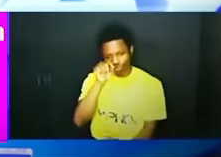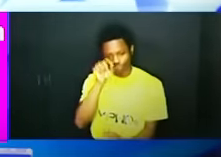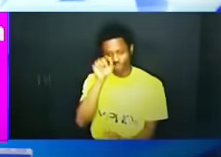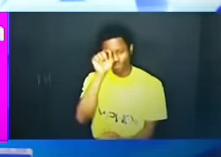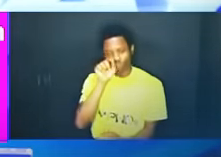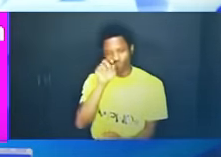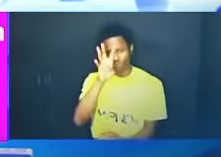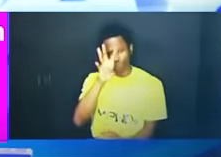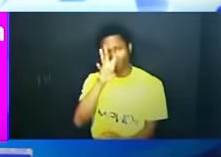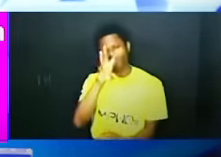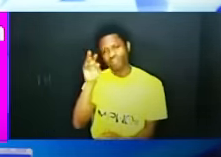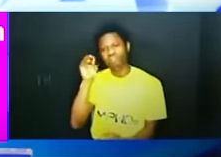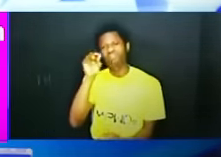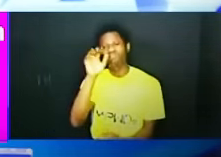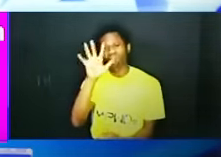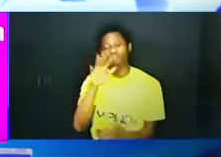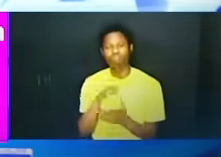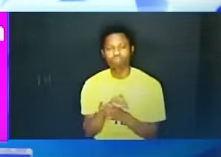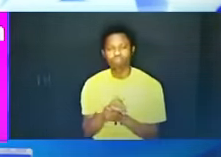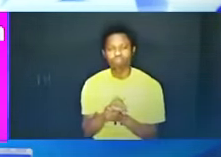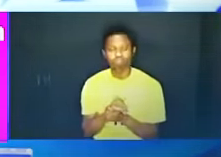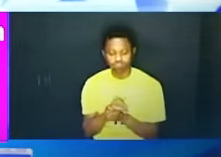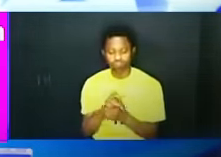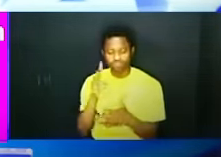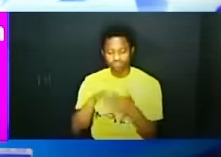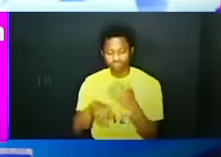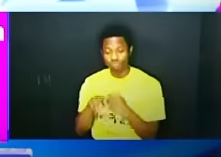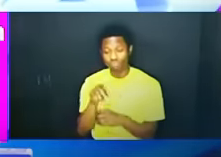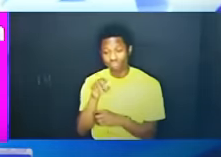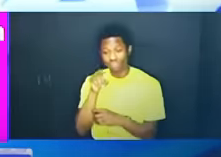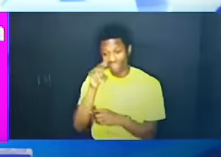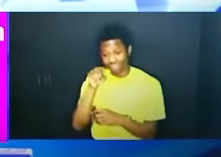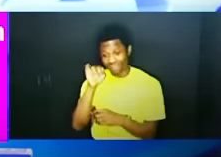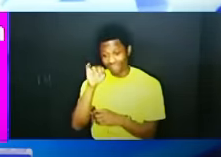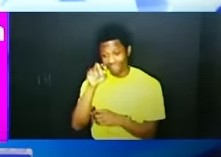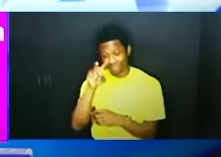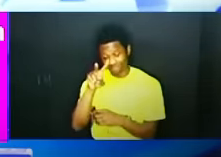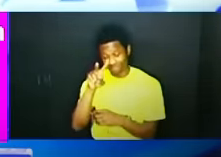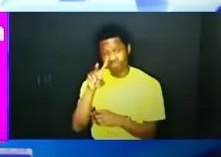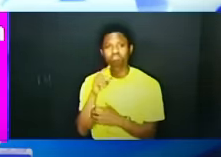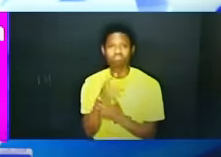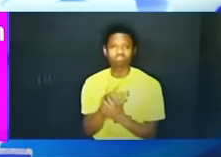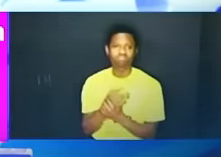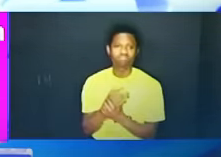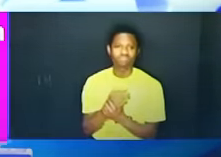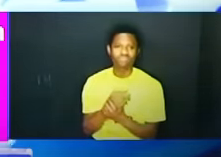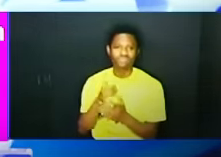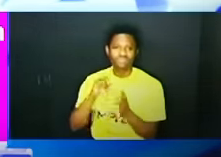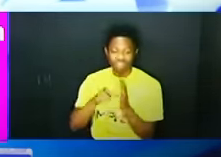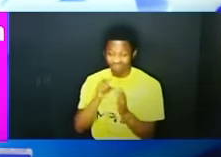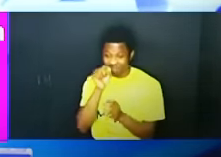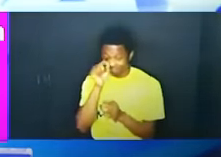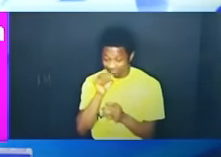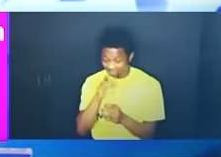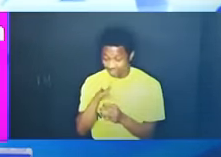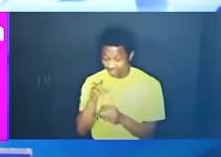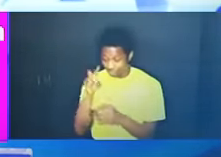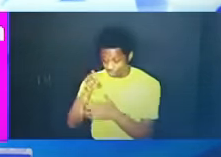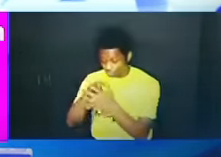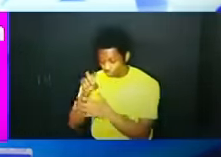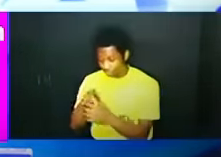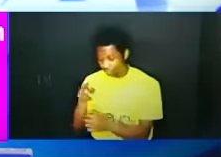I'm reading from the NIV first, and then I'll take the verse 5 from the King James